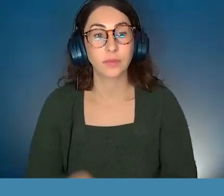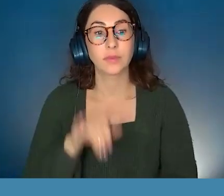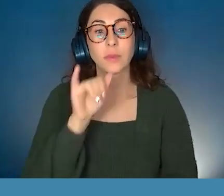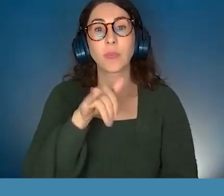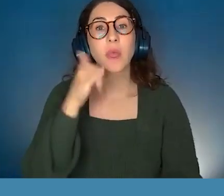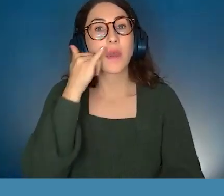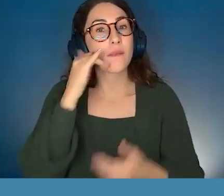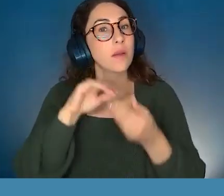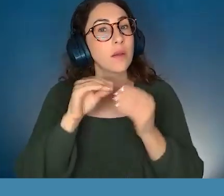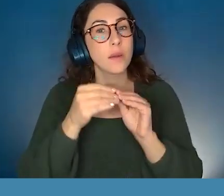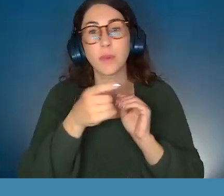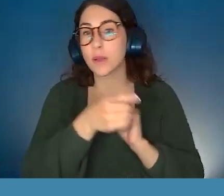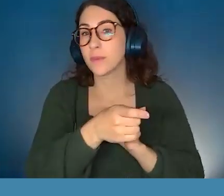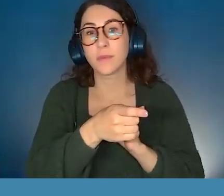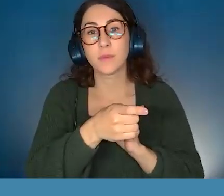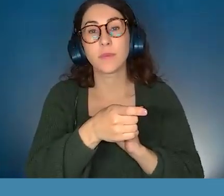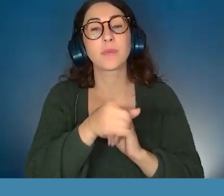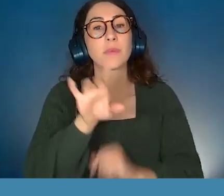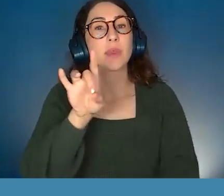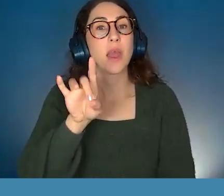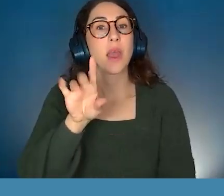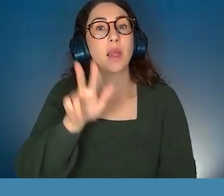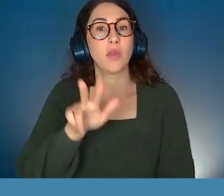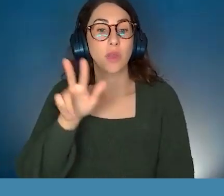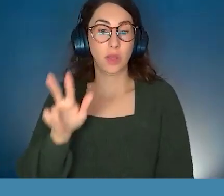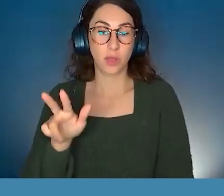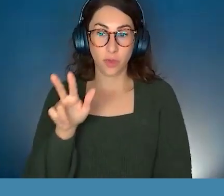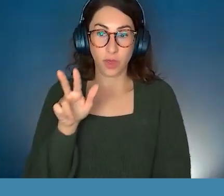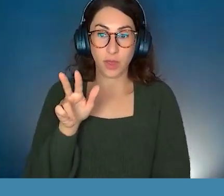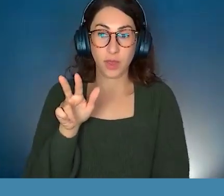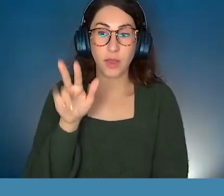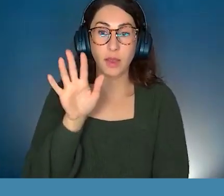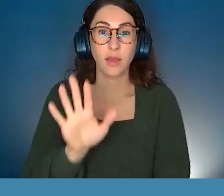it's not on the slide, but it's